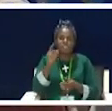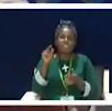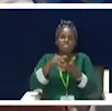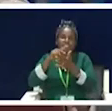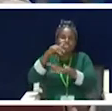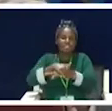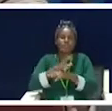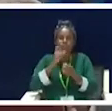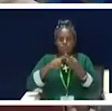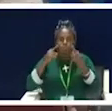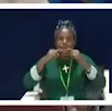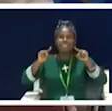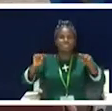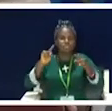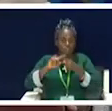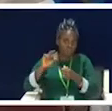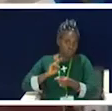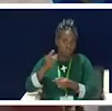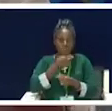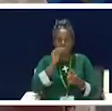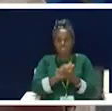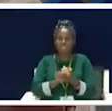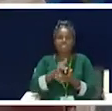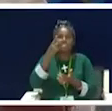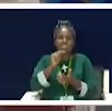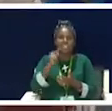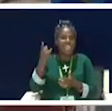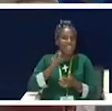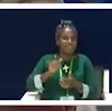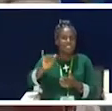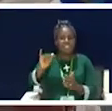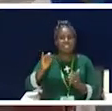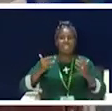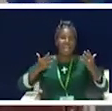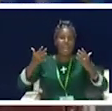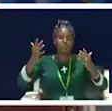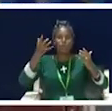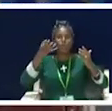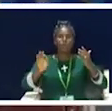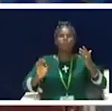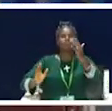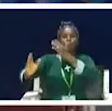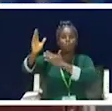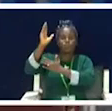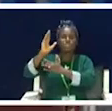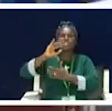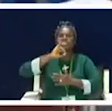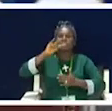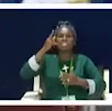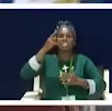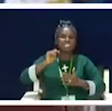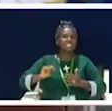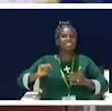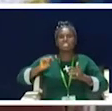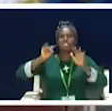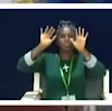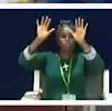to announce to us that the everlasting arm of God is the supernatural